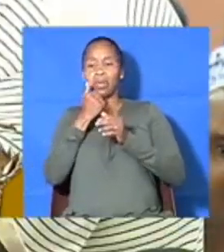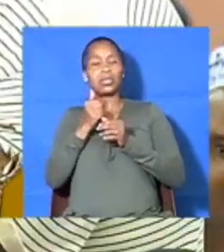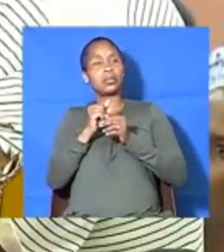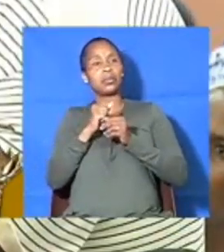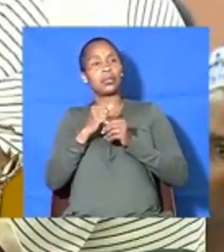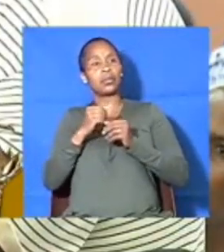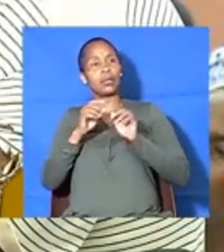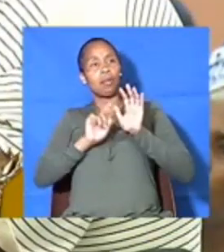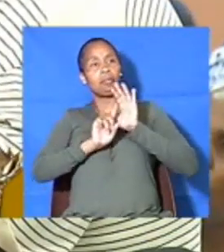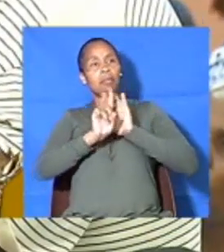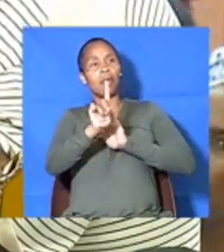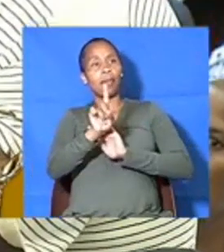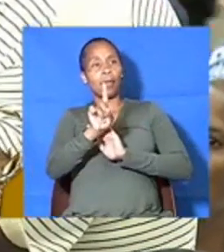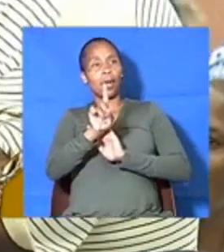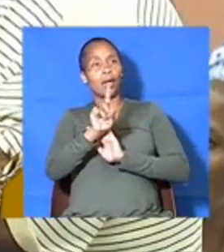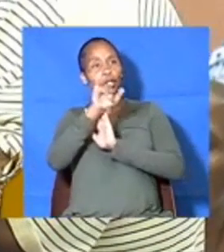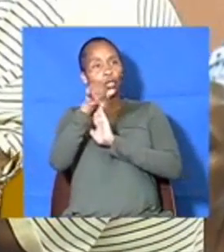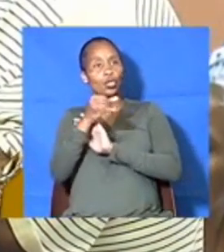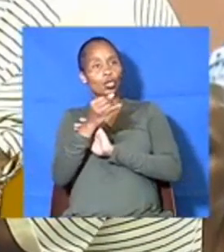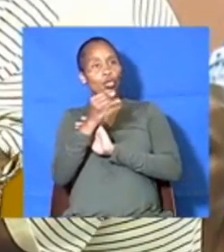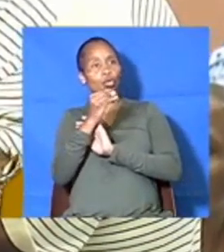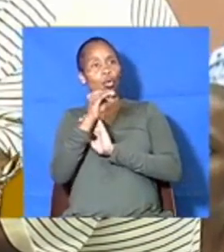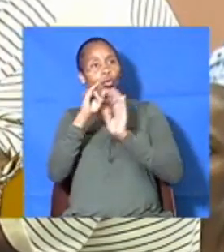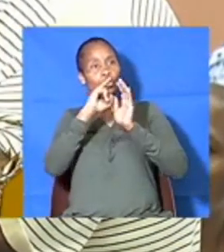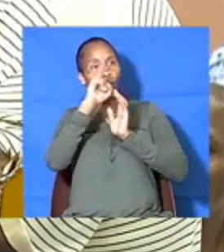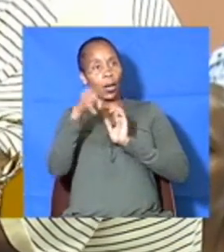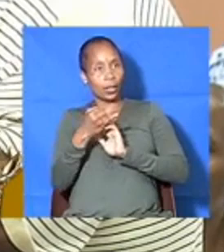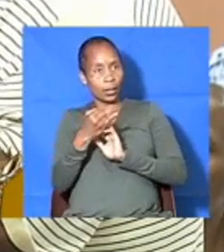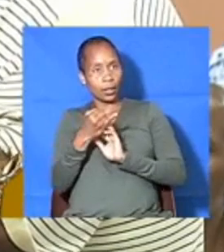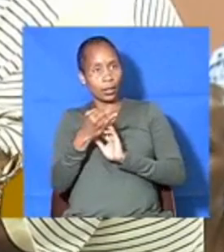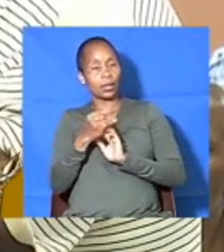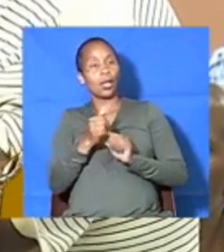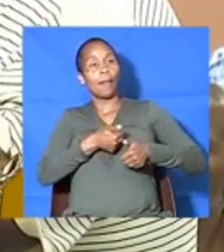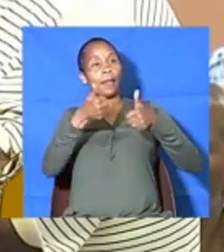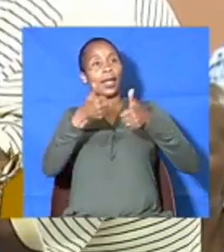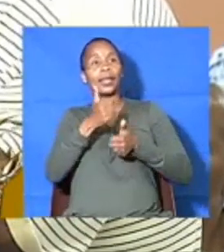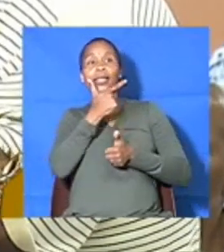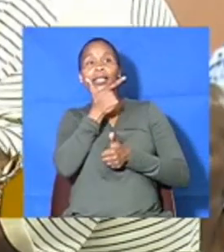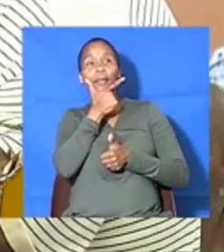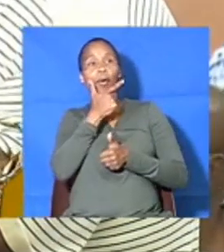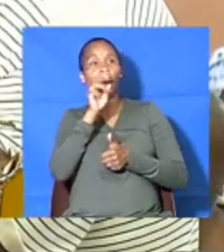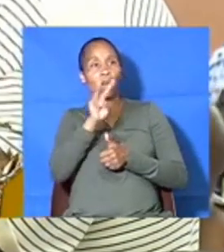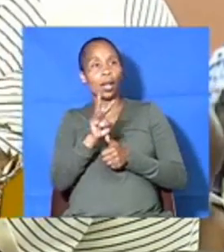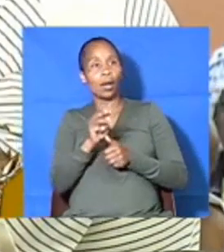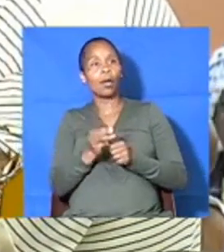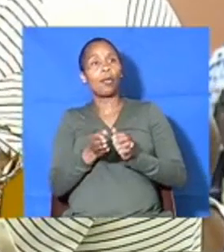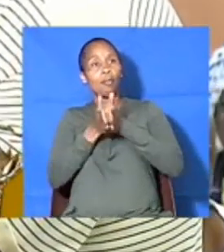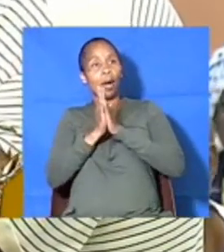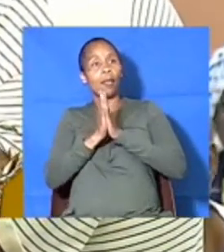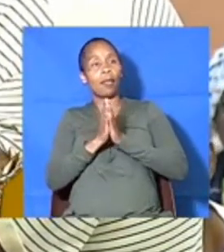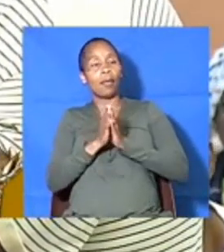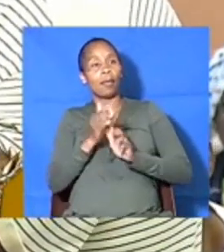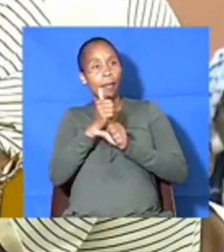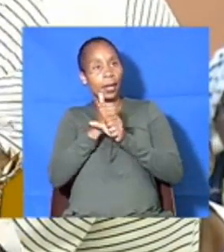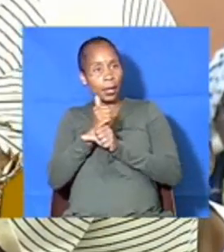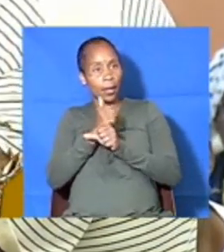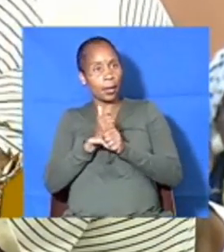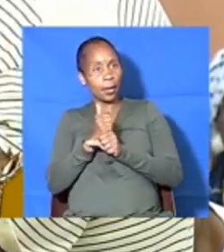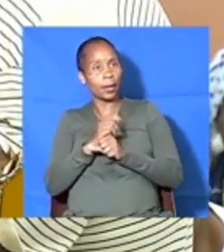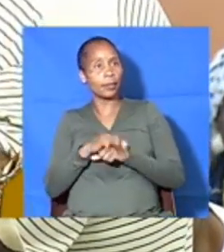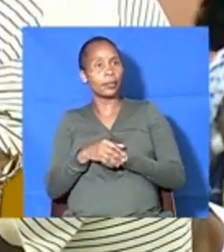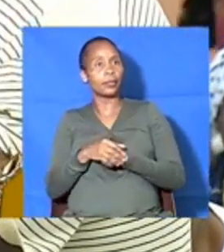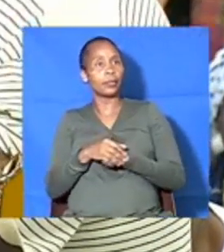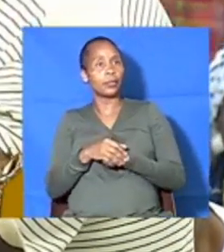practices as they are now, because even when we have got a medical aid, come this time of